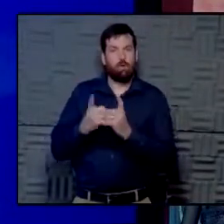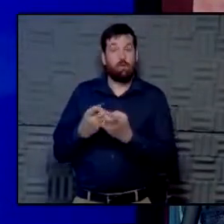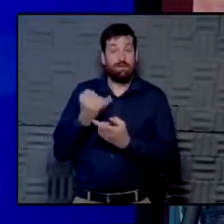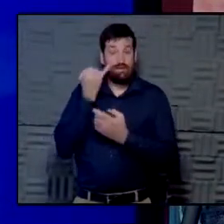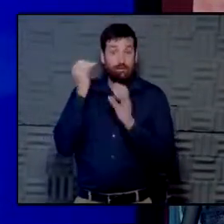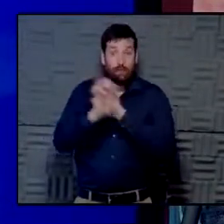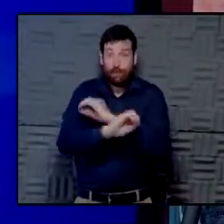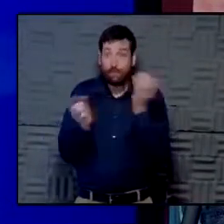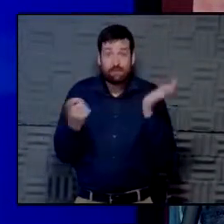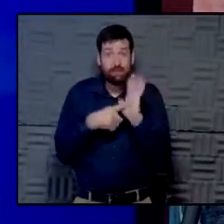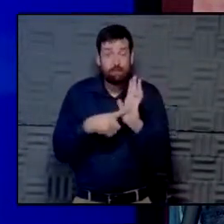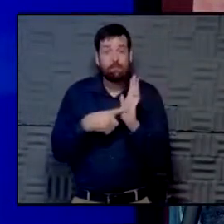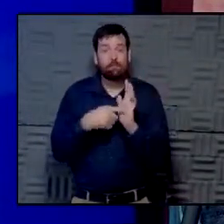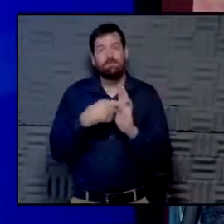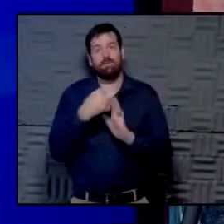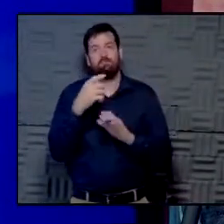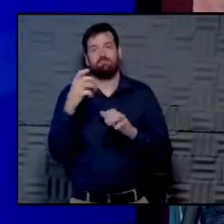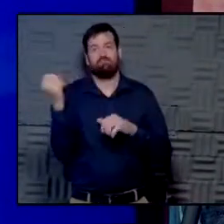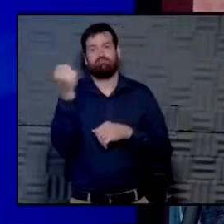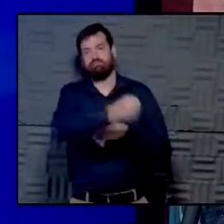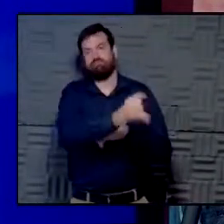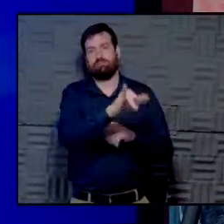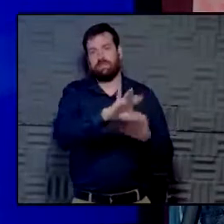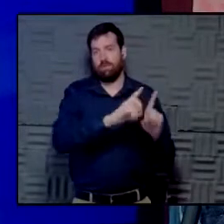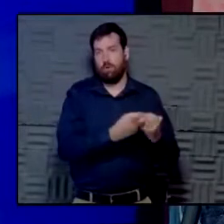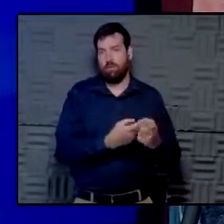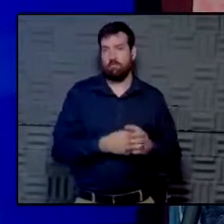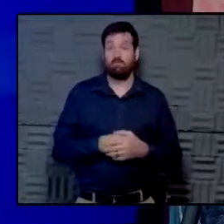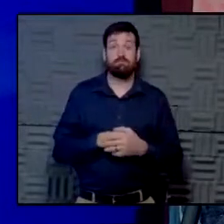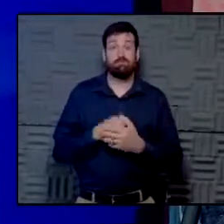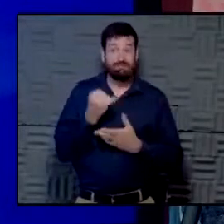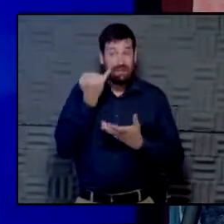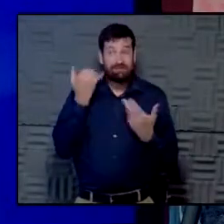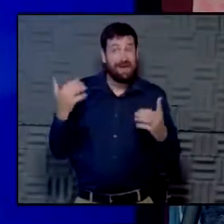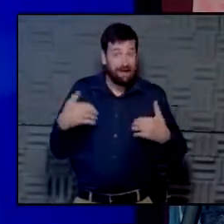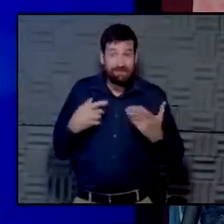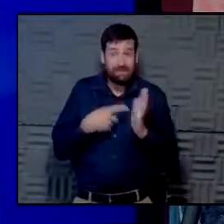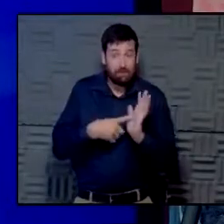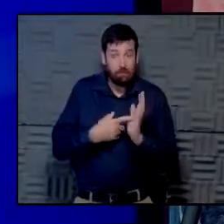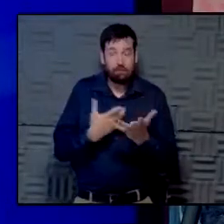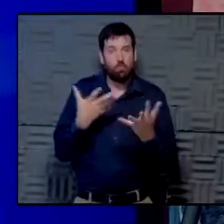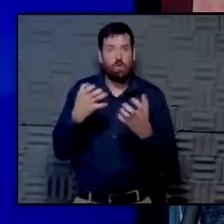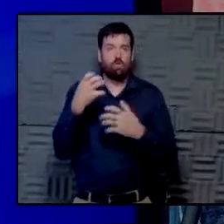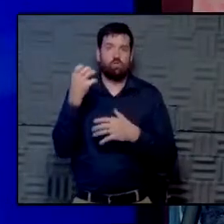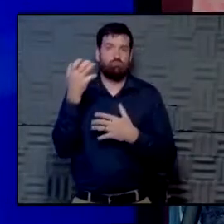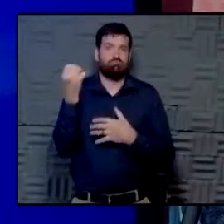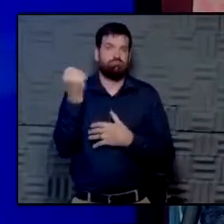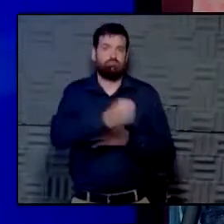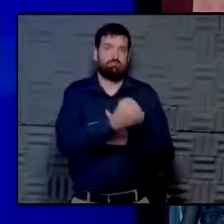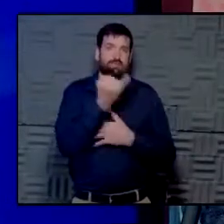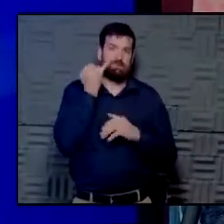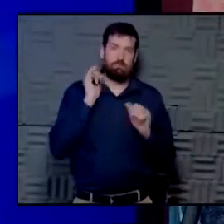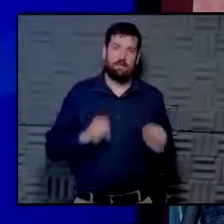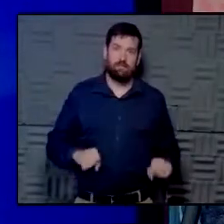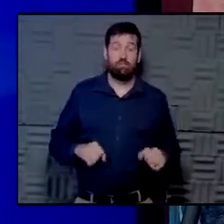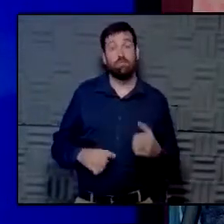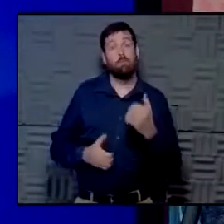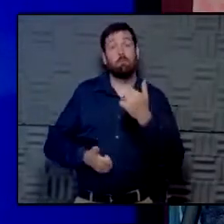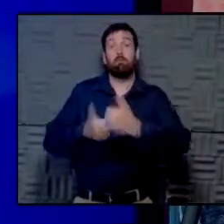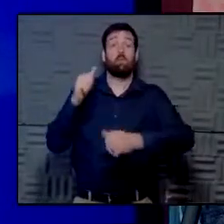are symptomatic, we want you to be in that area where you get the specialty care that you actually came in for. So in most